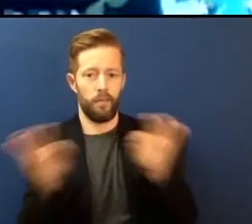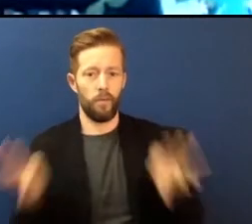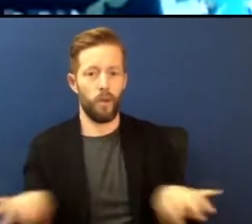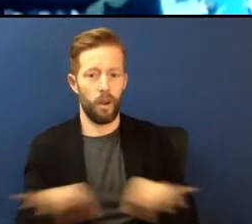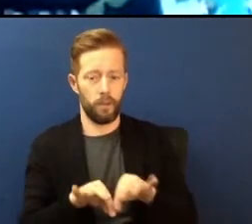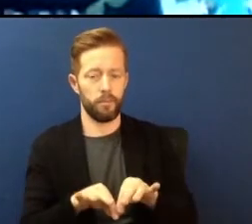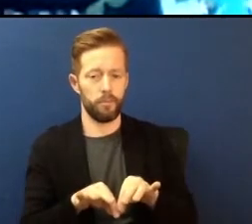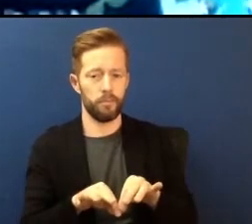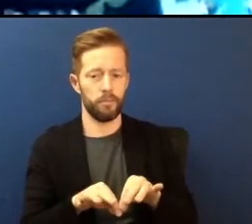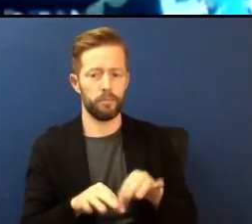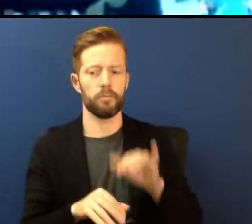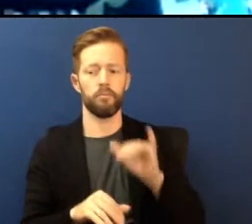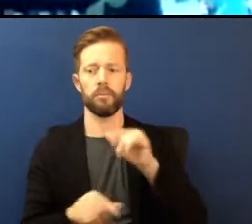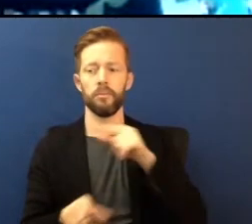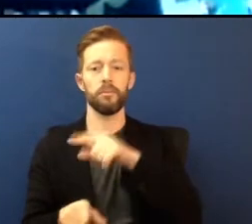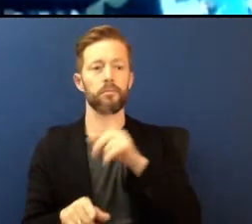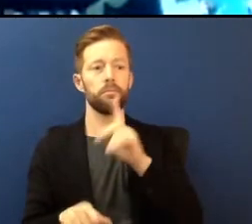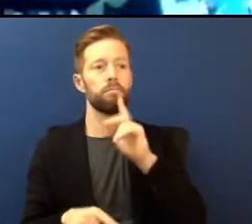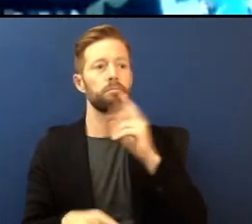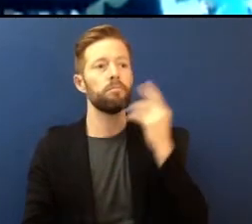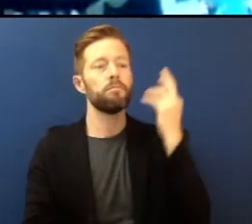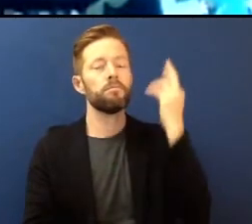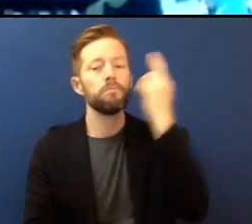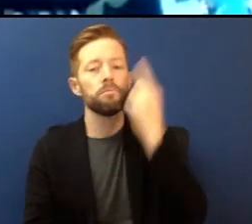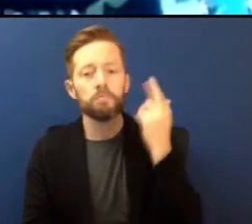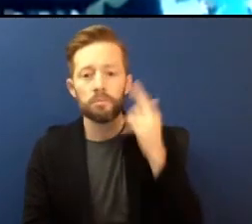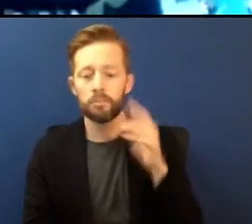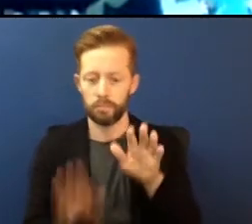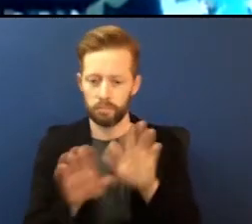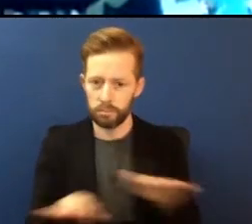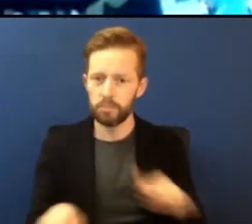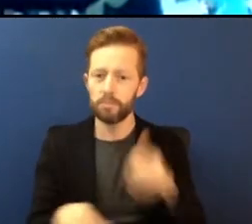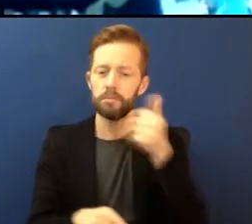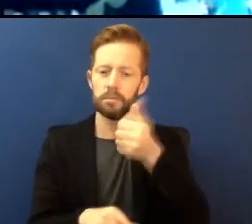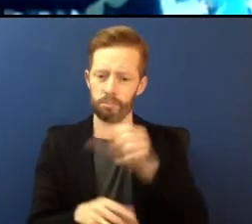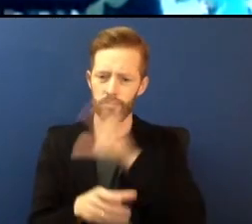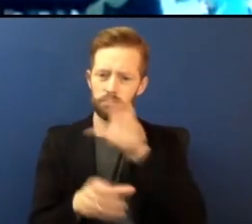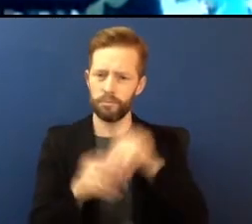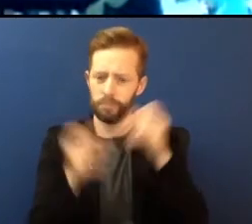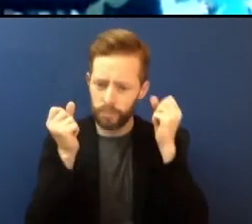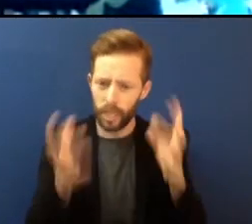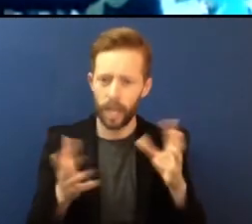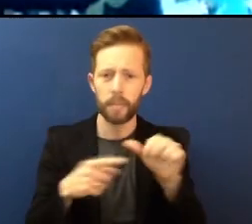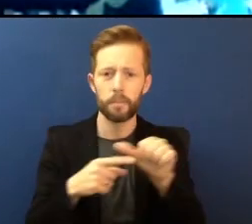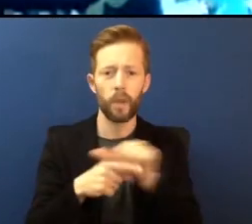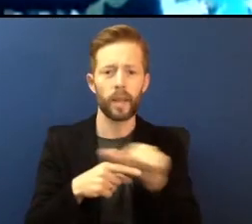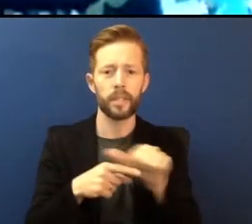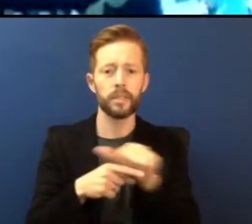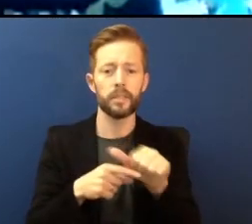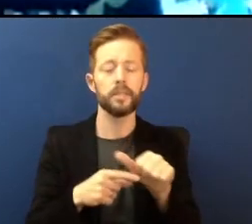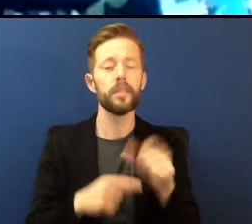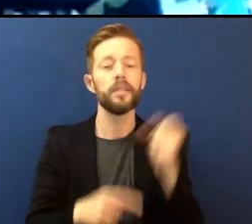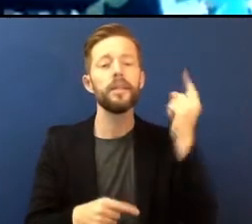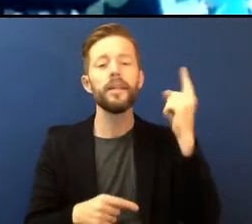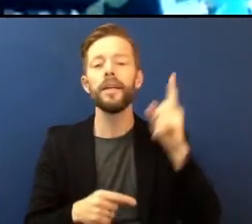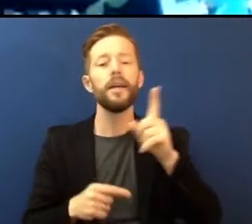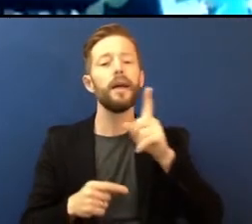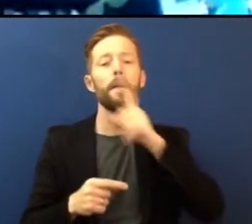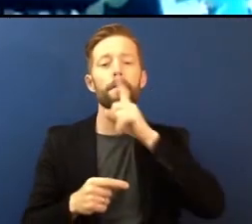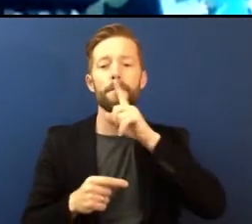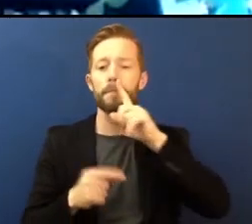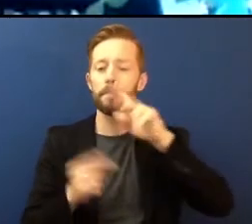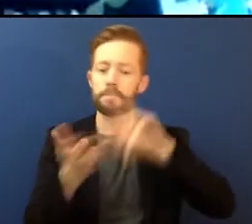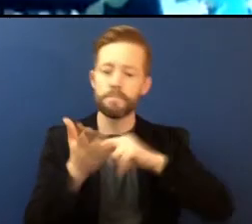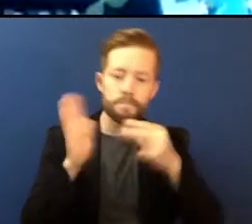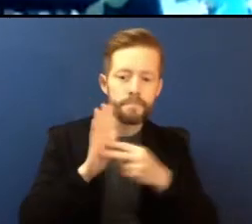sheet of paper. And what they actually end up doing is they see that their children are engaged in lots of practices, that even though